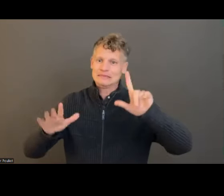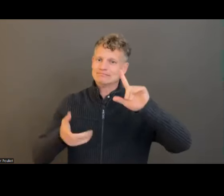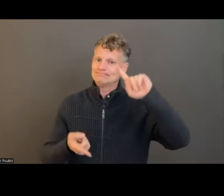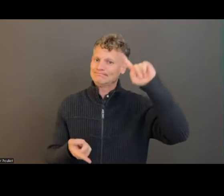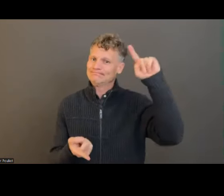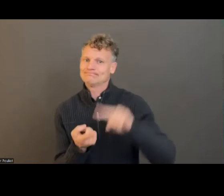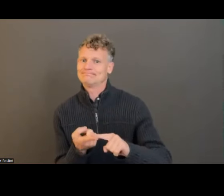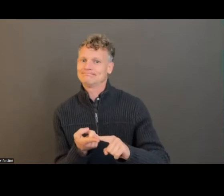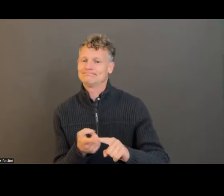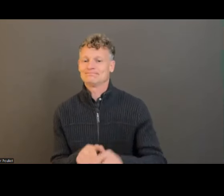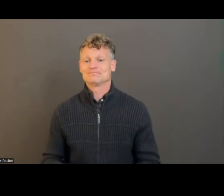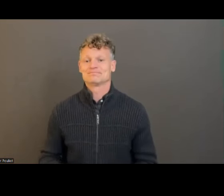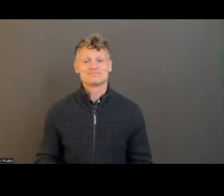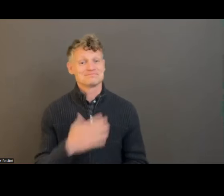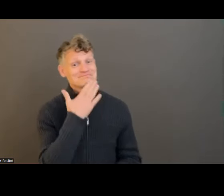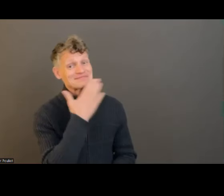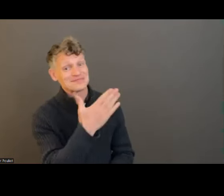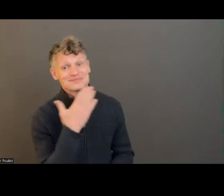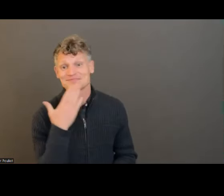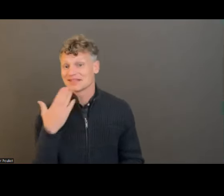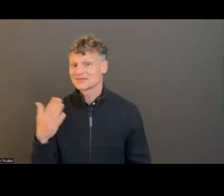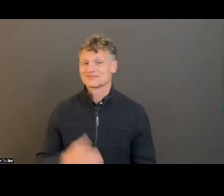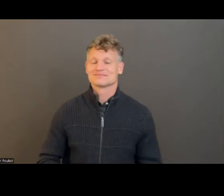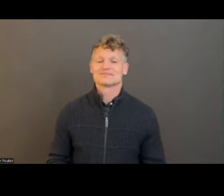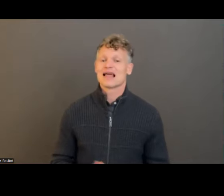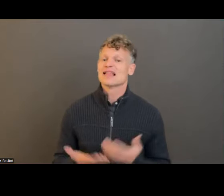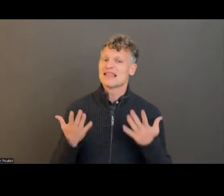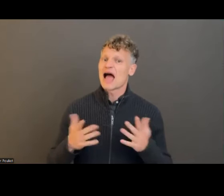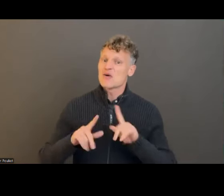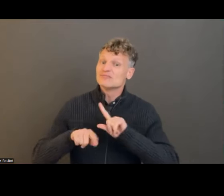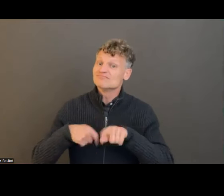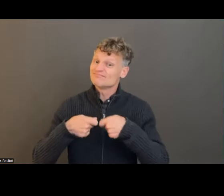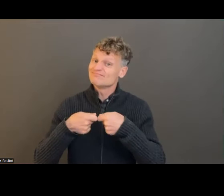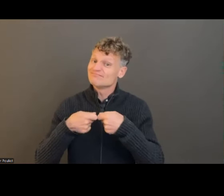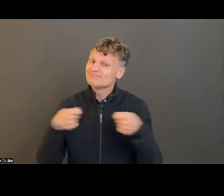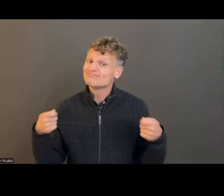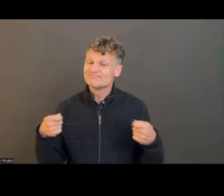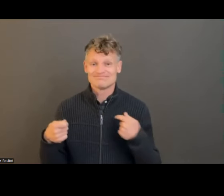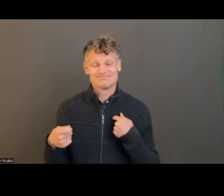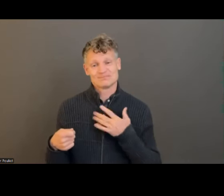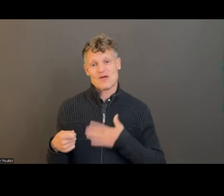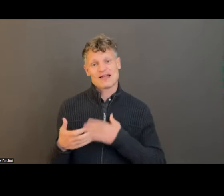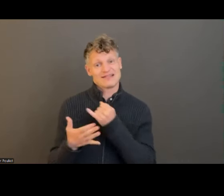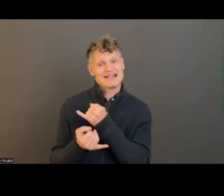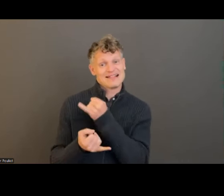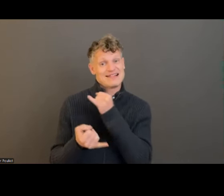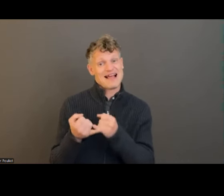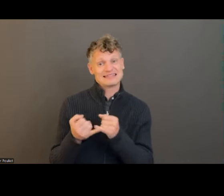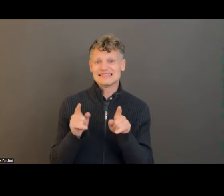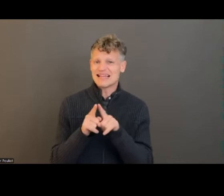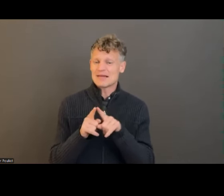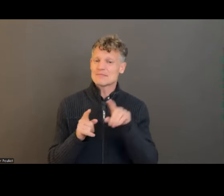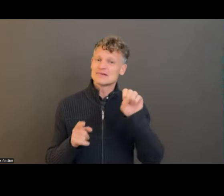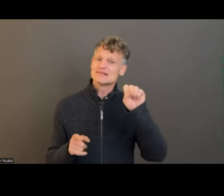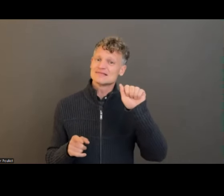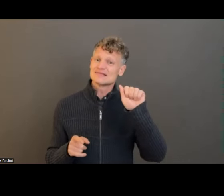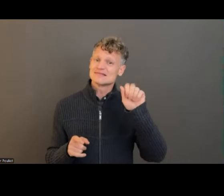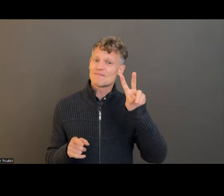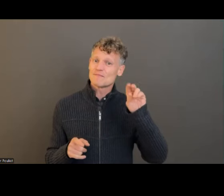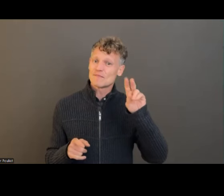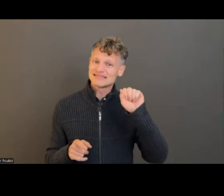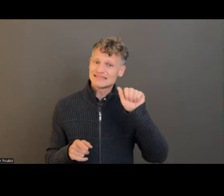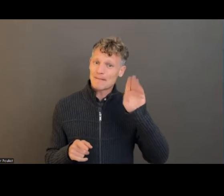discussions. Again, as we wrap up, I just want to also say, as Dr. Saboya said, thank you for all of our